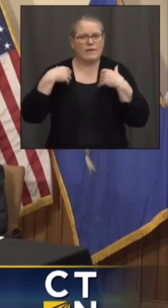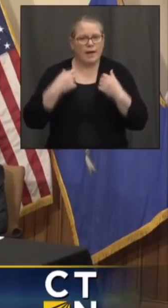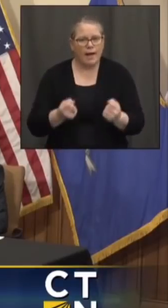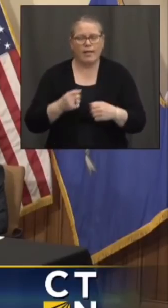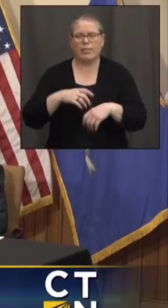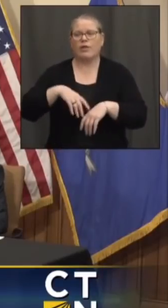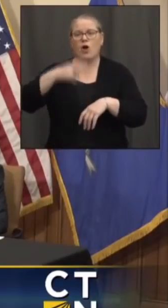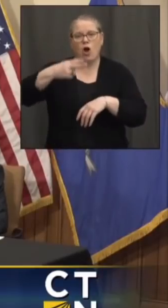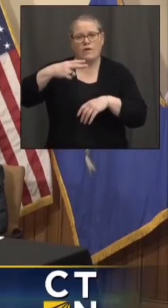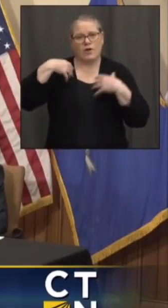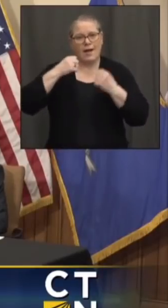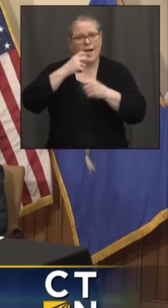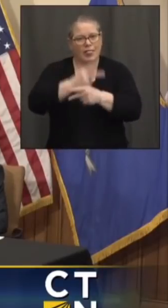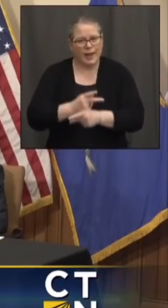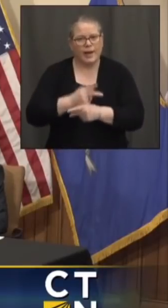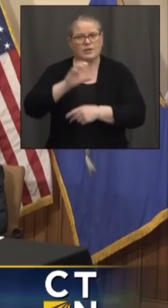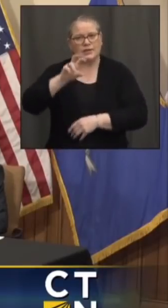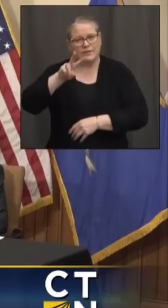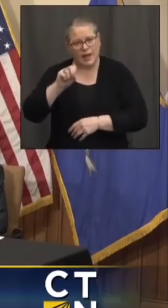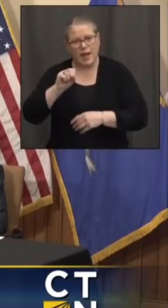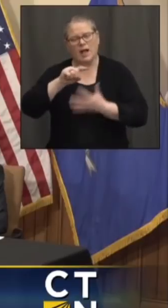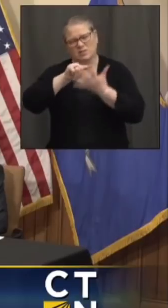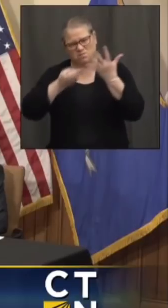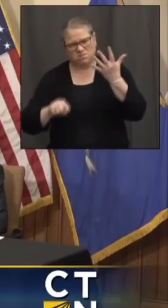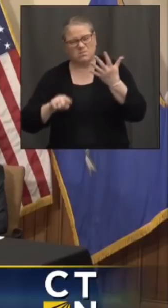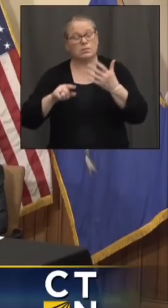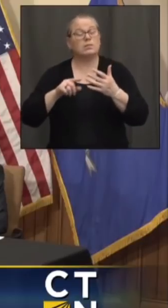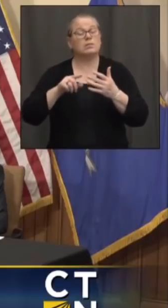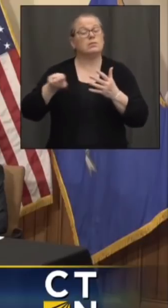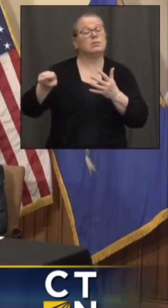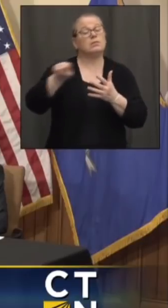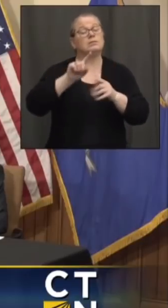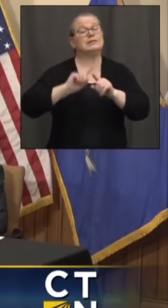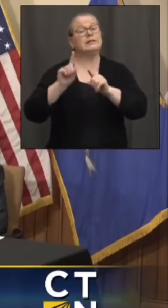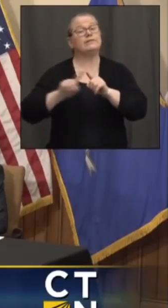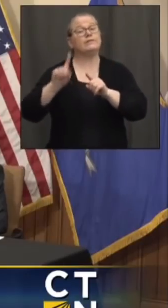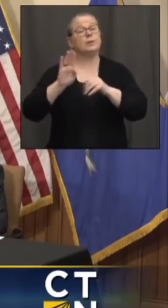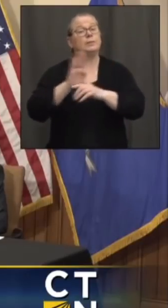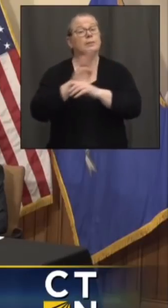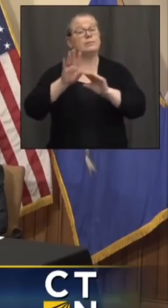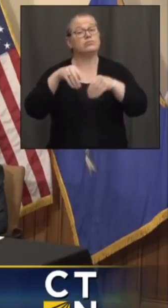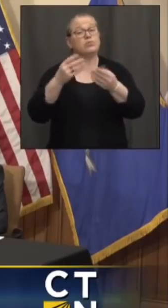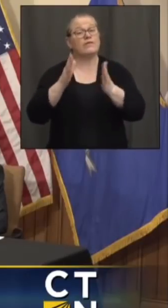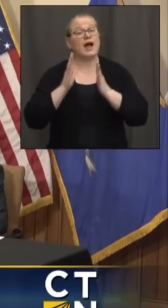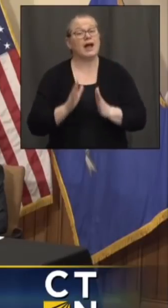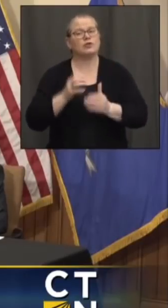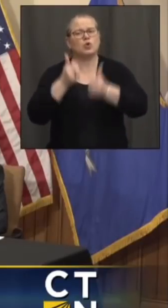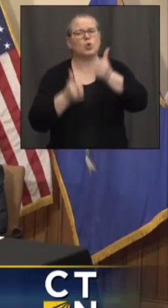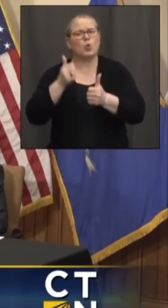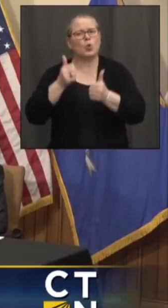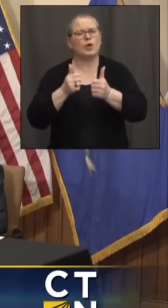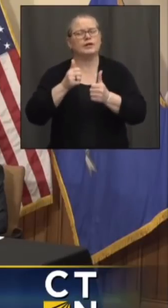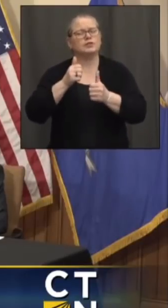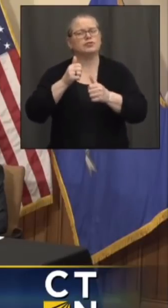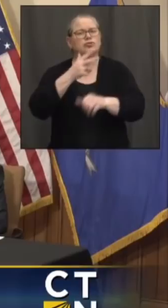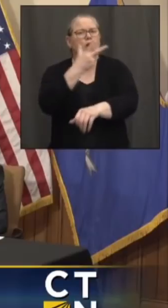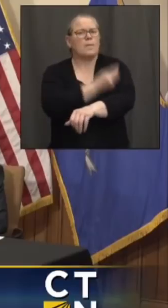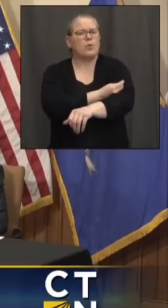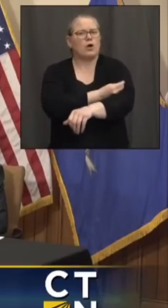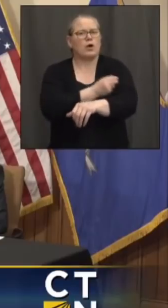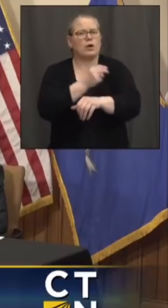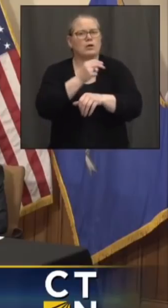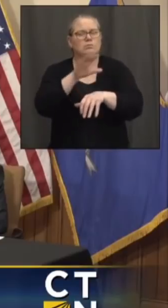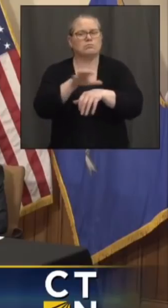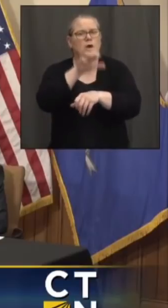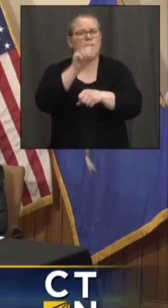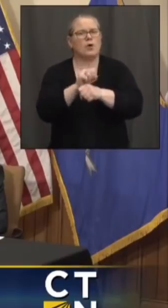CVS, which of these providers have already, opened vaccine appointments up for 65 and older